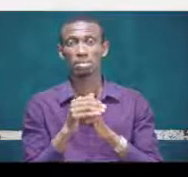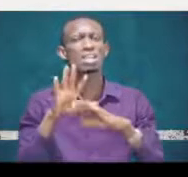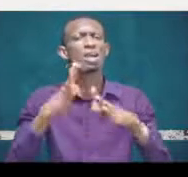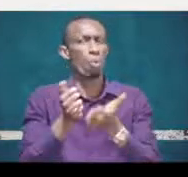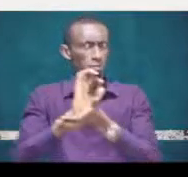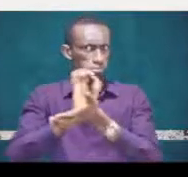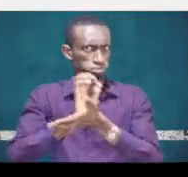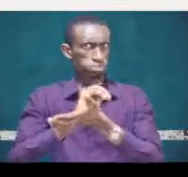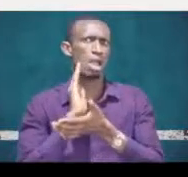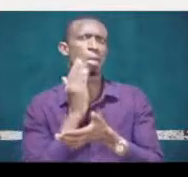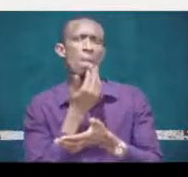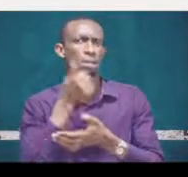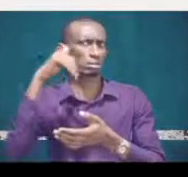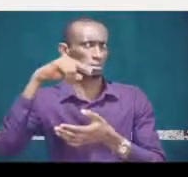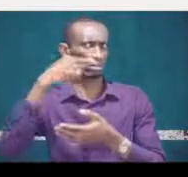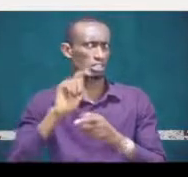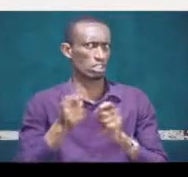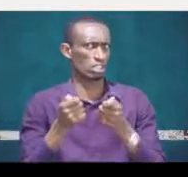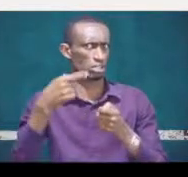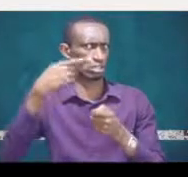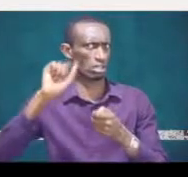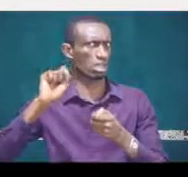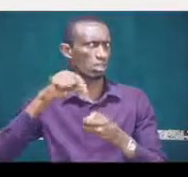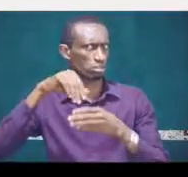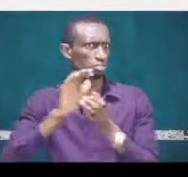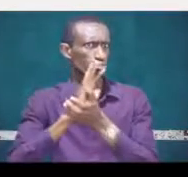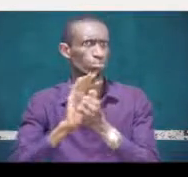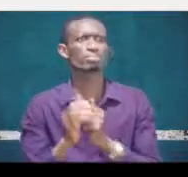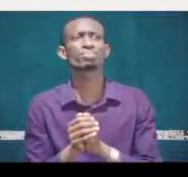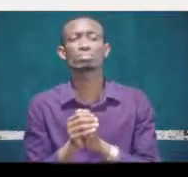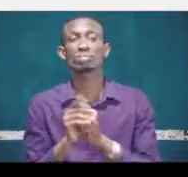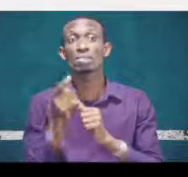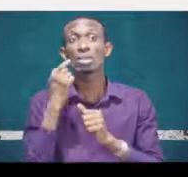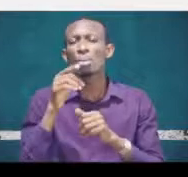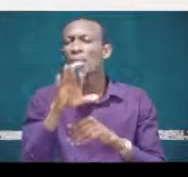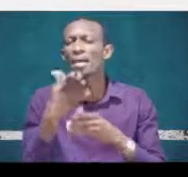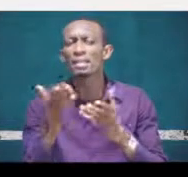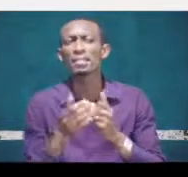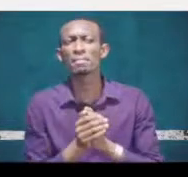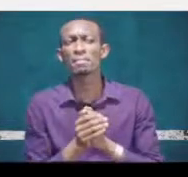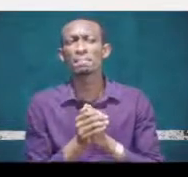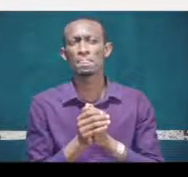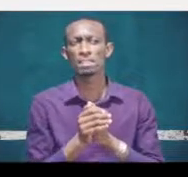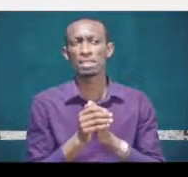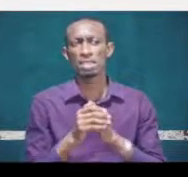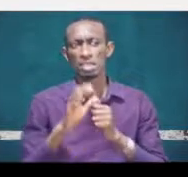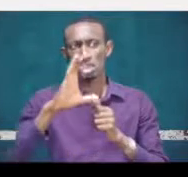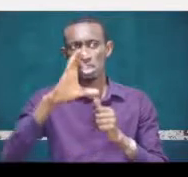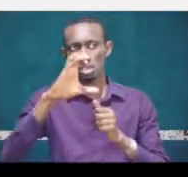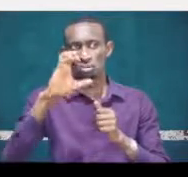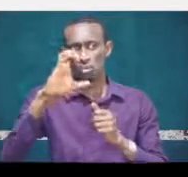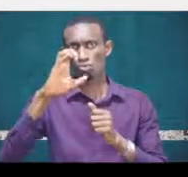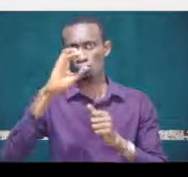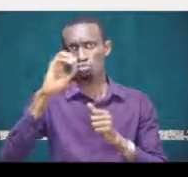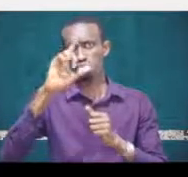are located in the vas deferens. This is part of male reproductive system, urethra, and